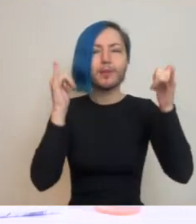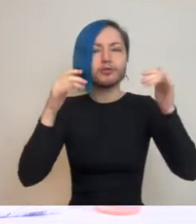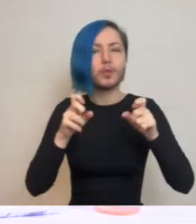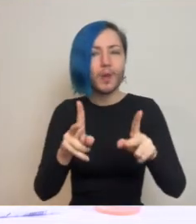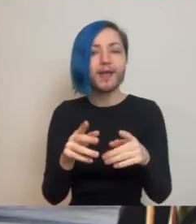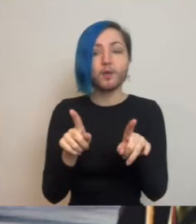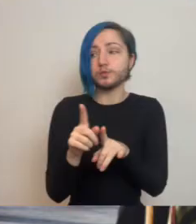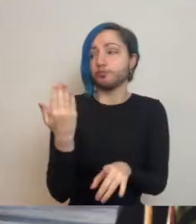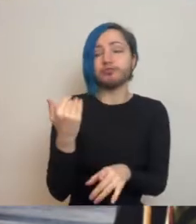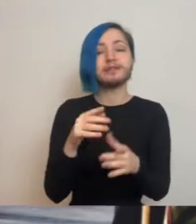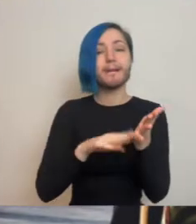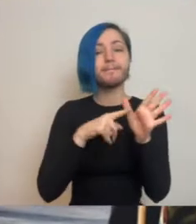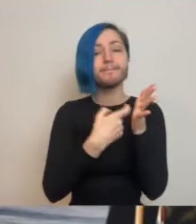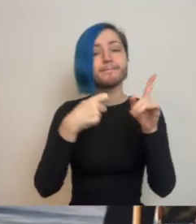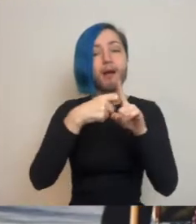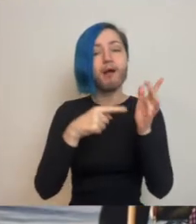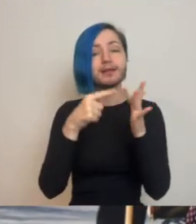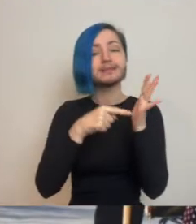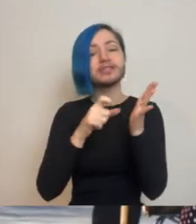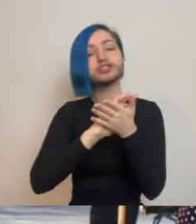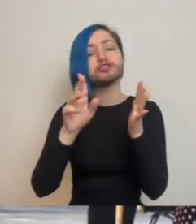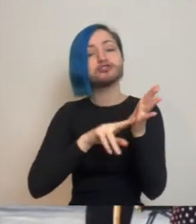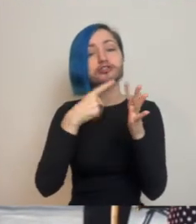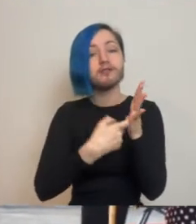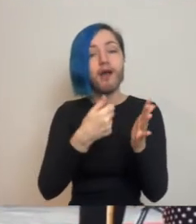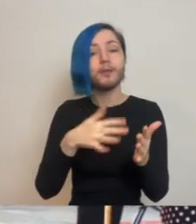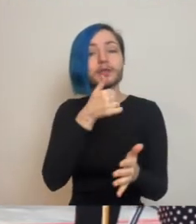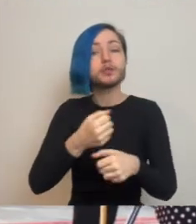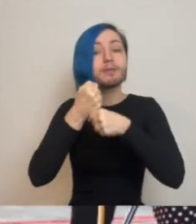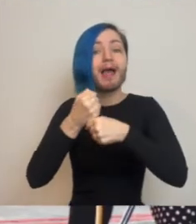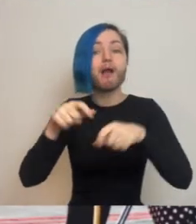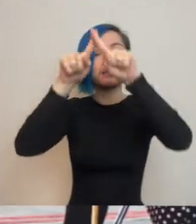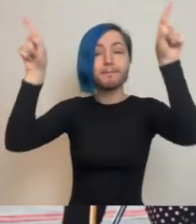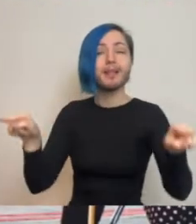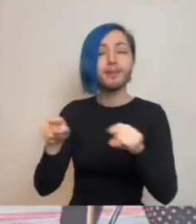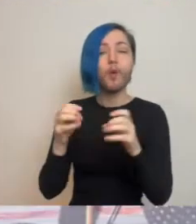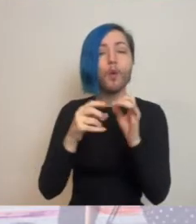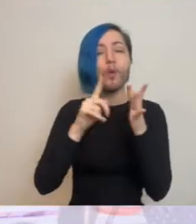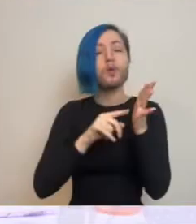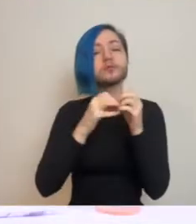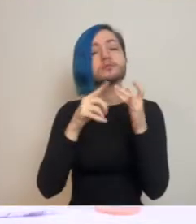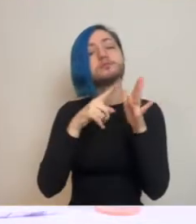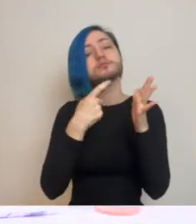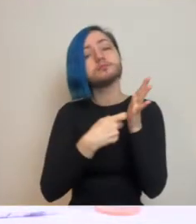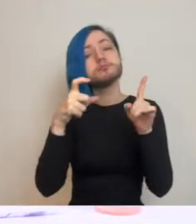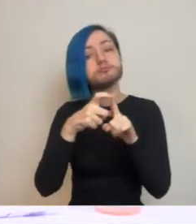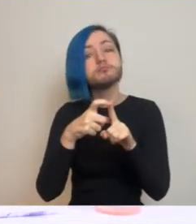And more recently, Mark Titchener has used billboards and placards in a very interesting way as well.